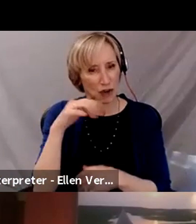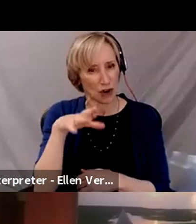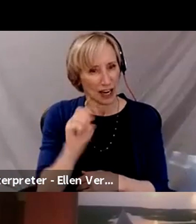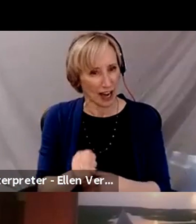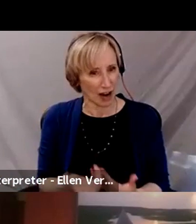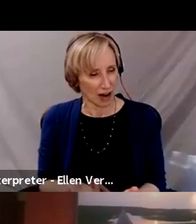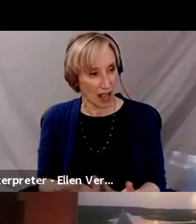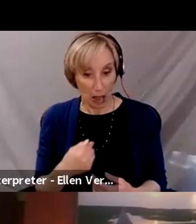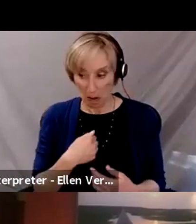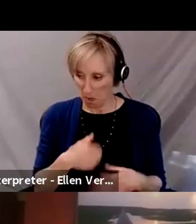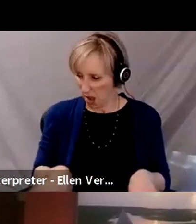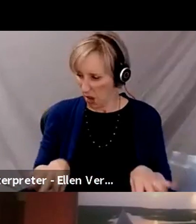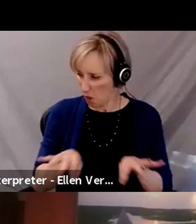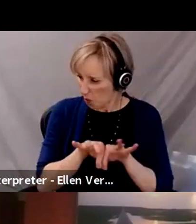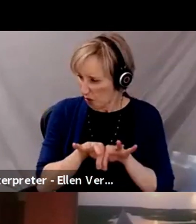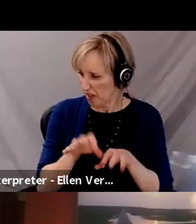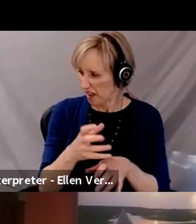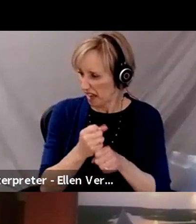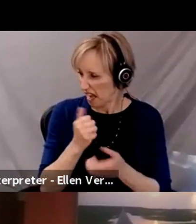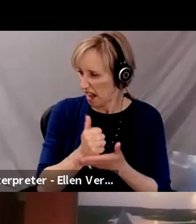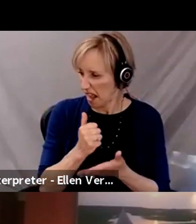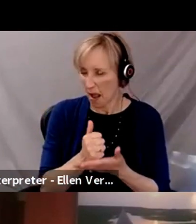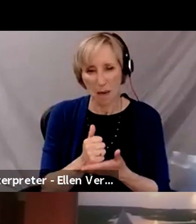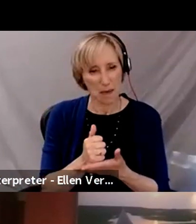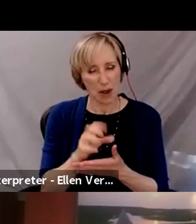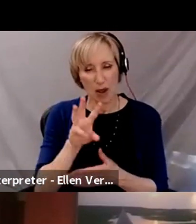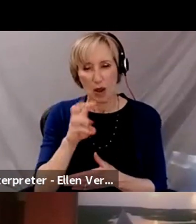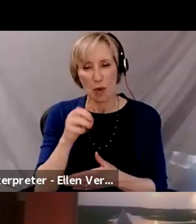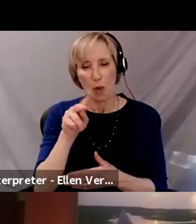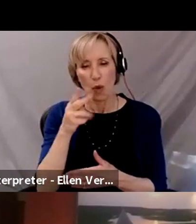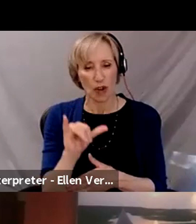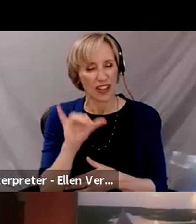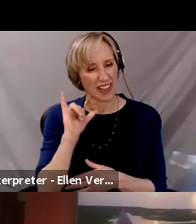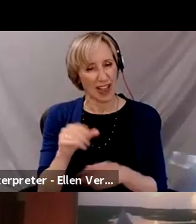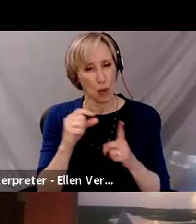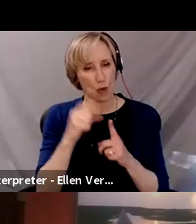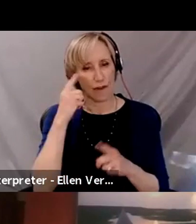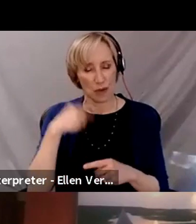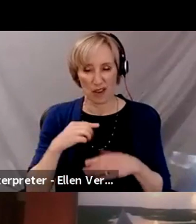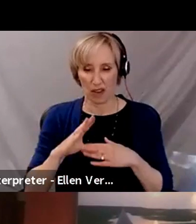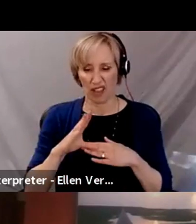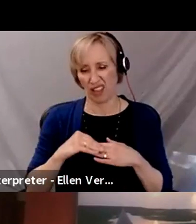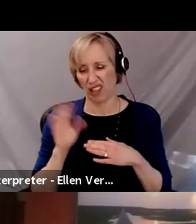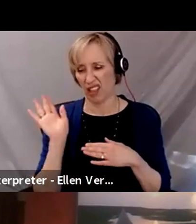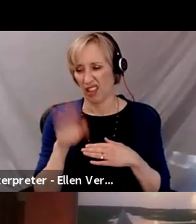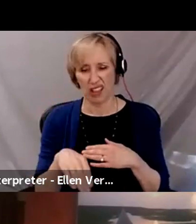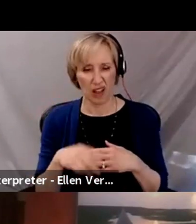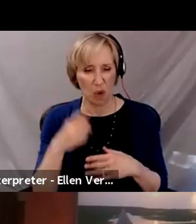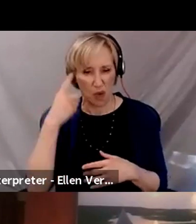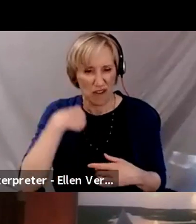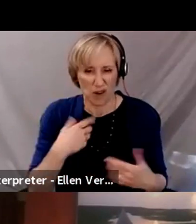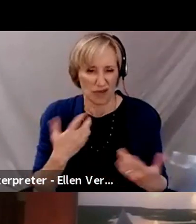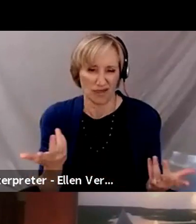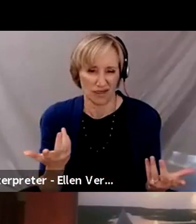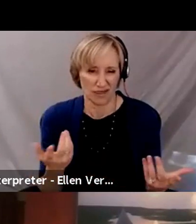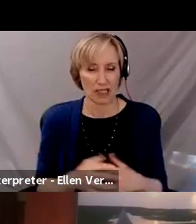of being able to seek help? So that's kind of an internal thing that I think about, that I deal with regularly. But on a